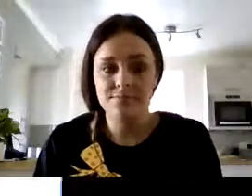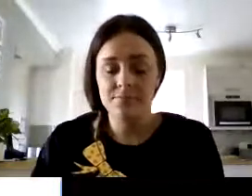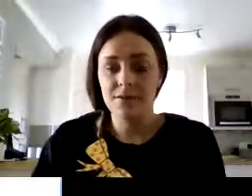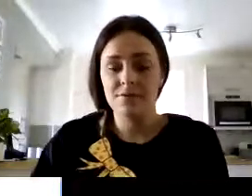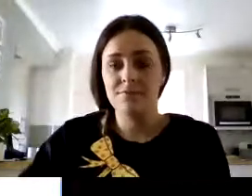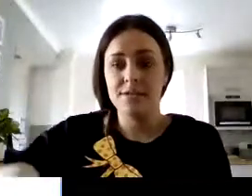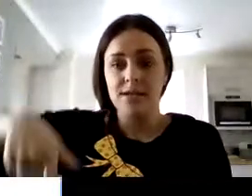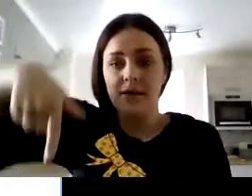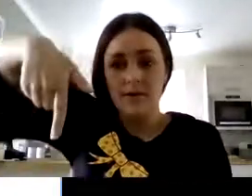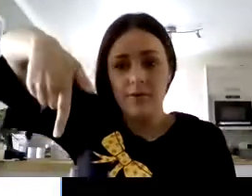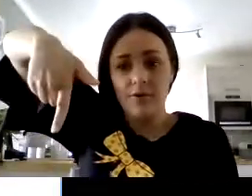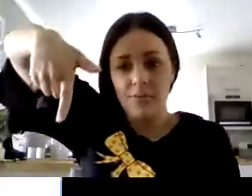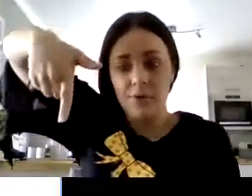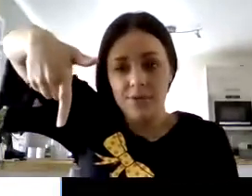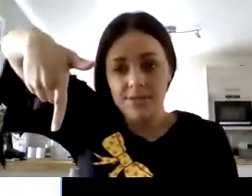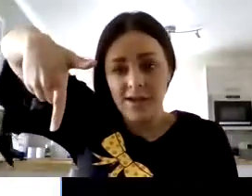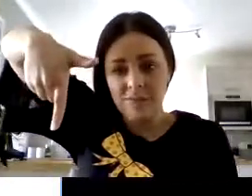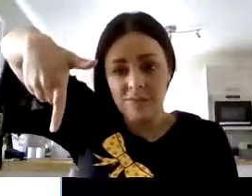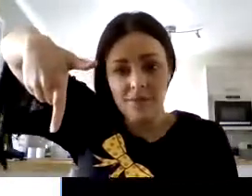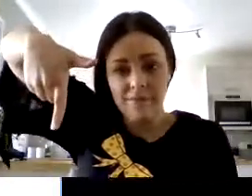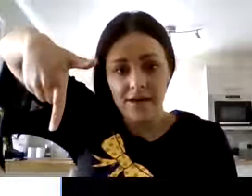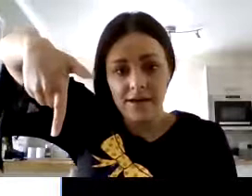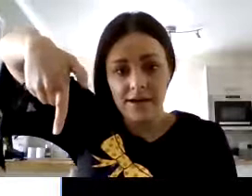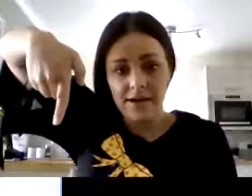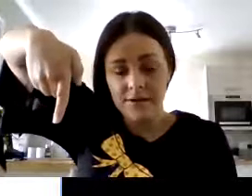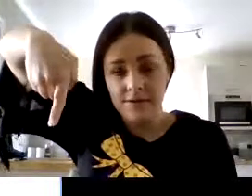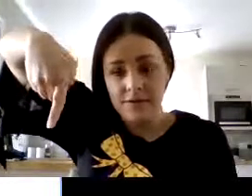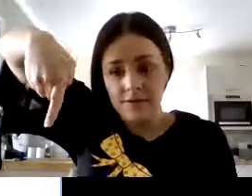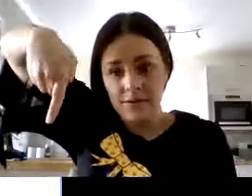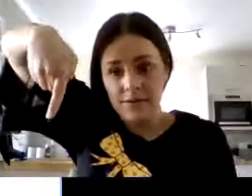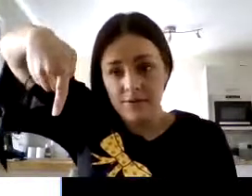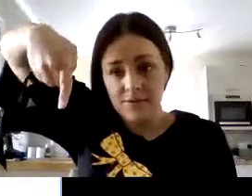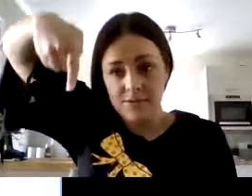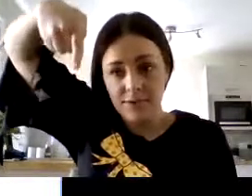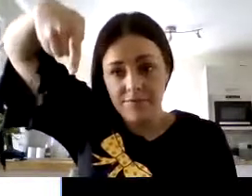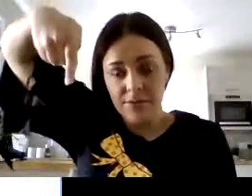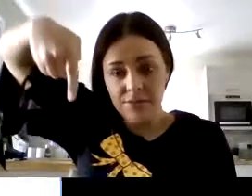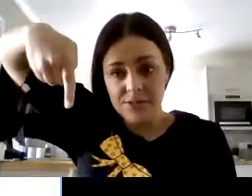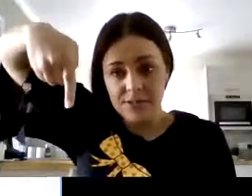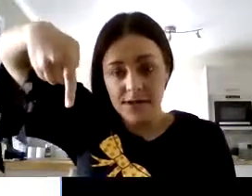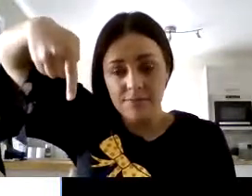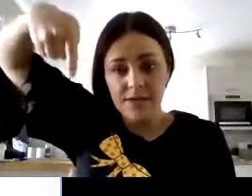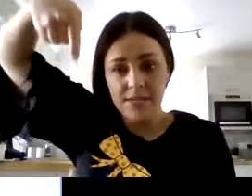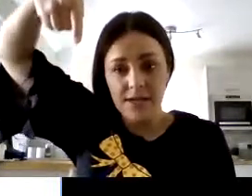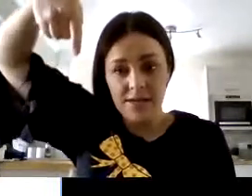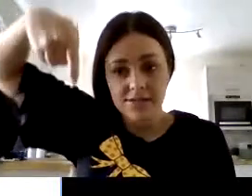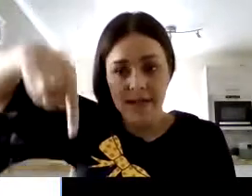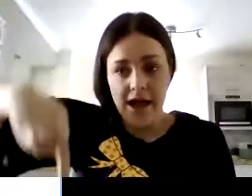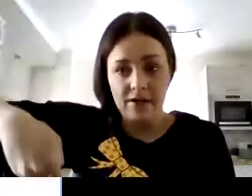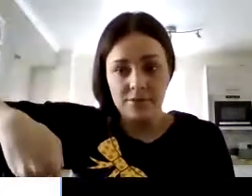down. Ready? I'm going to point down with our finger, look. Can you see my finger pointing down?